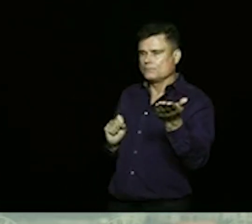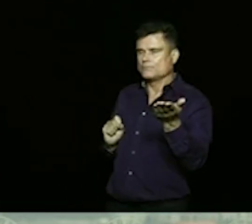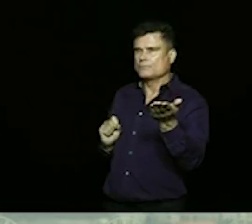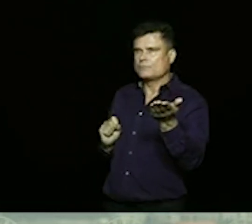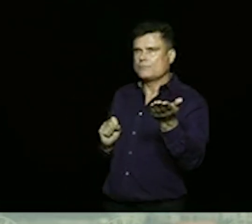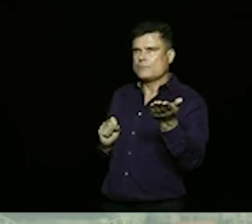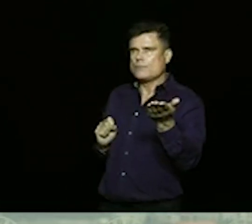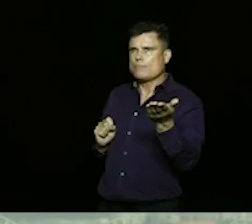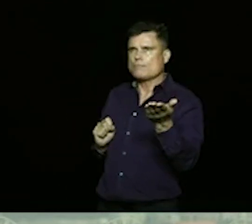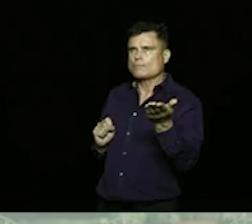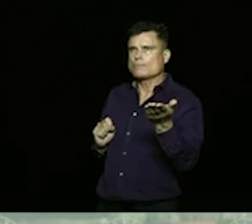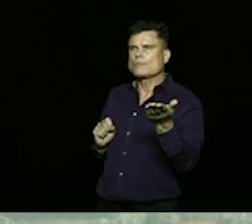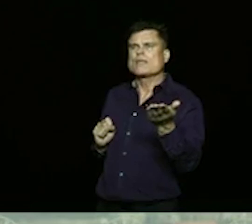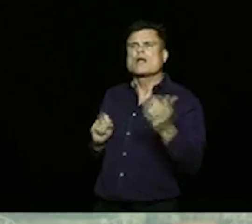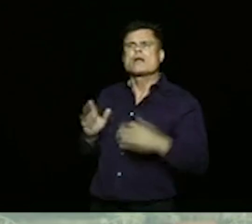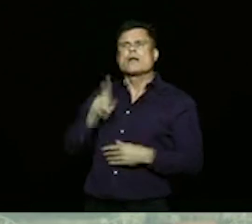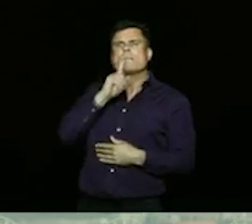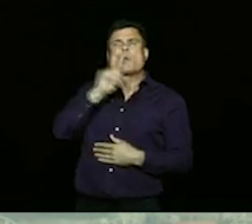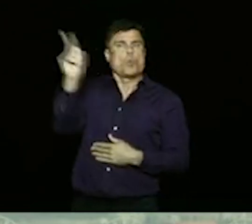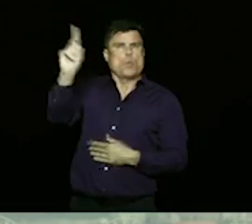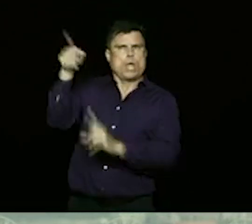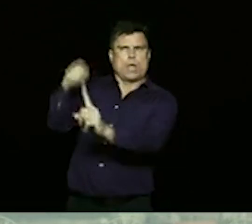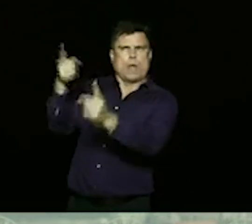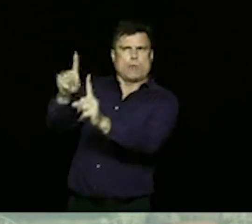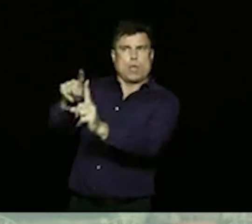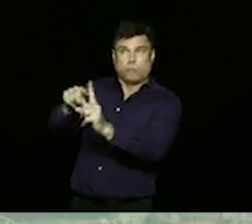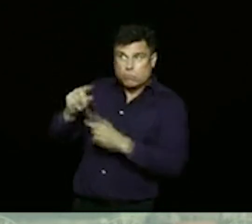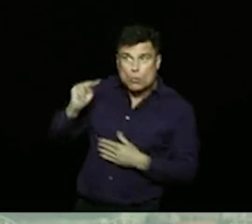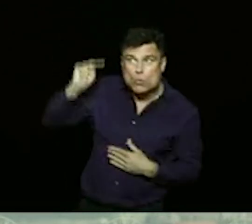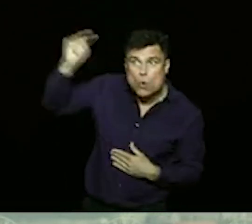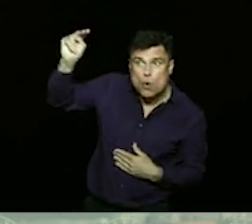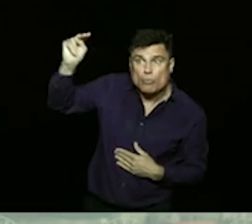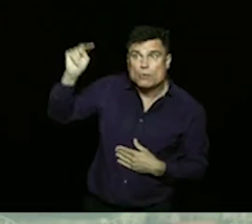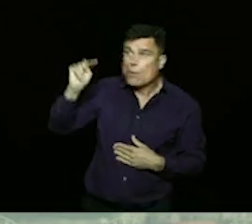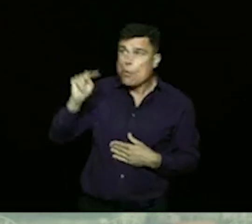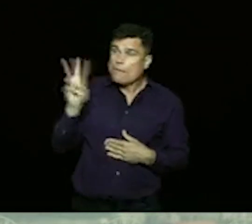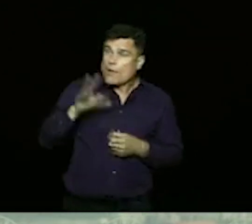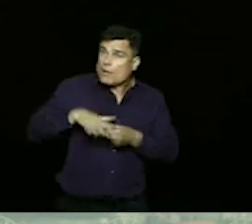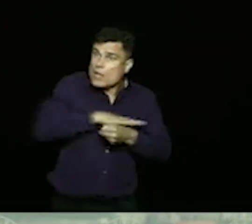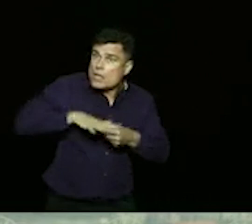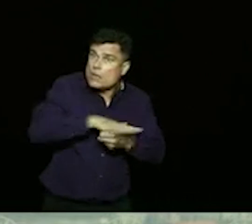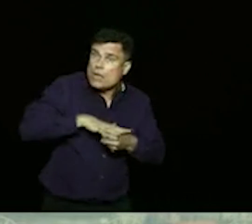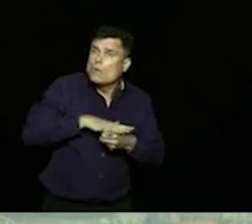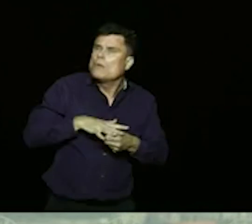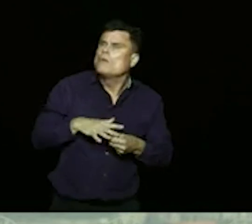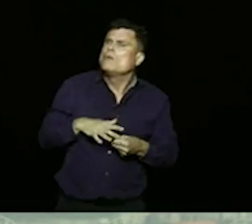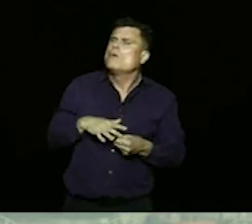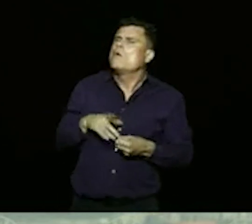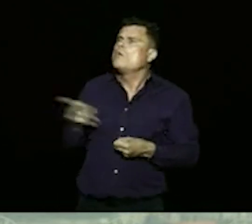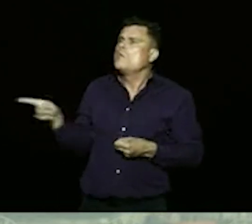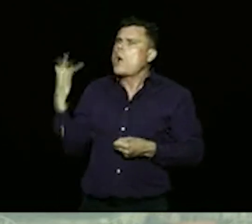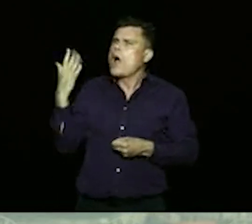Lower Mainland or was it further north? I'm not reluctant. What I want to do is establish all the facts. There's